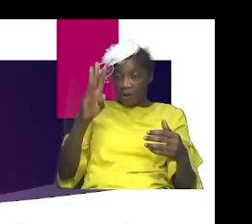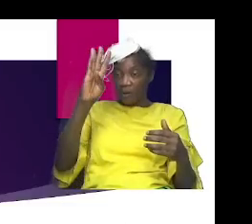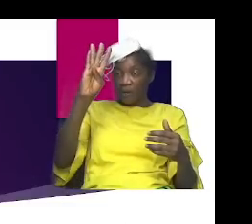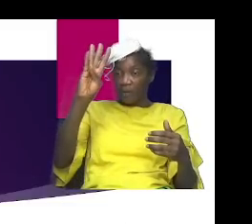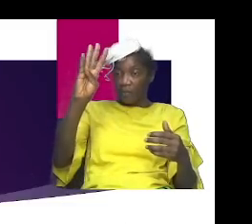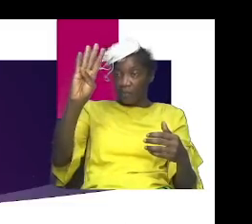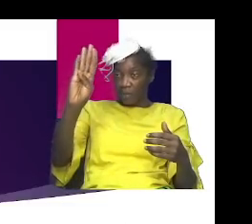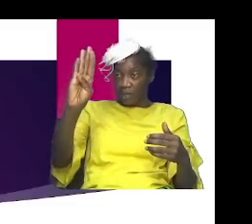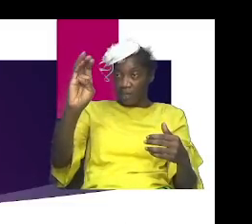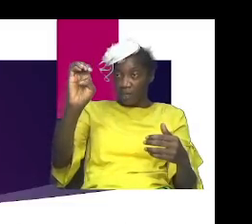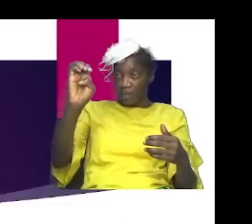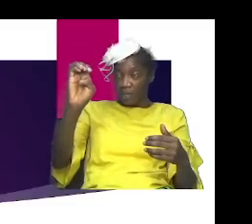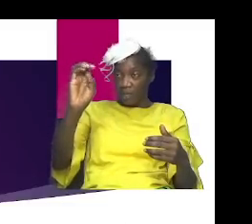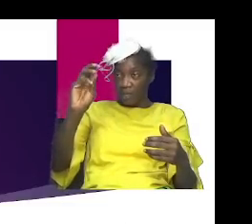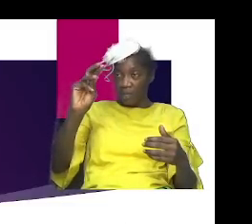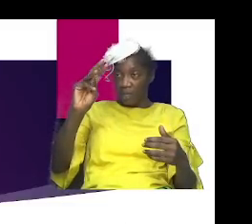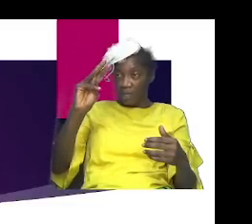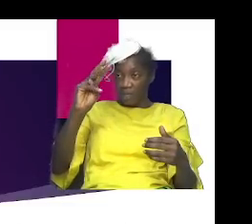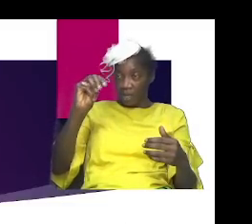to receive his